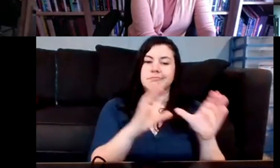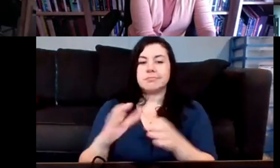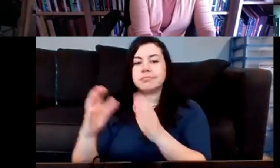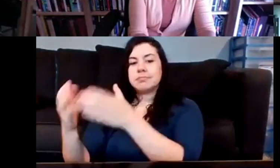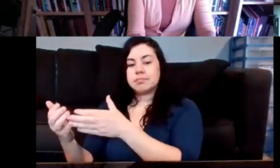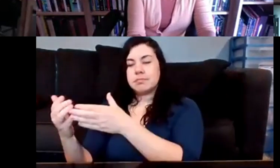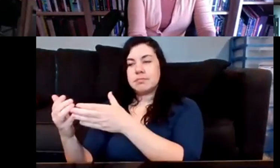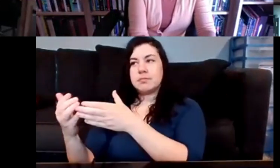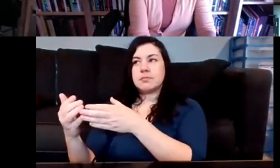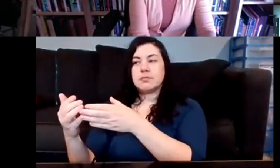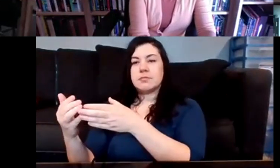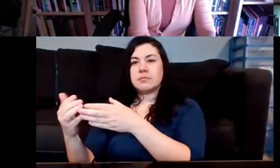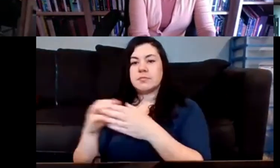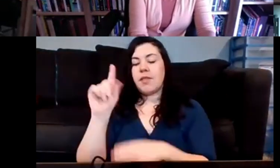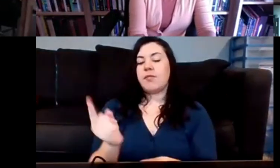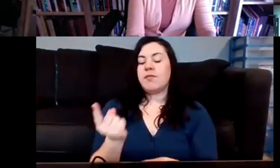of